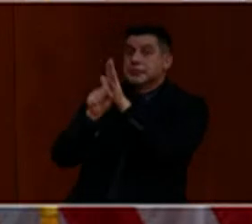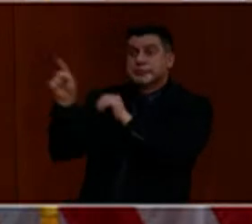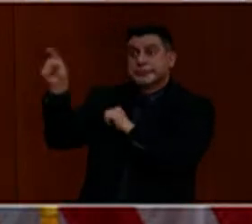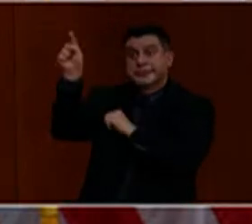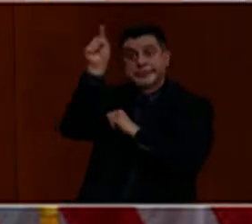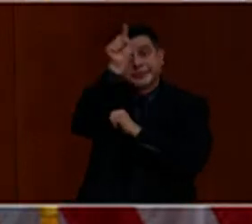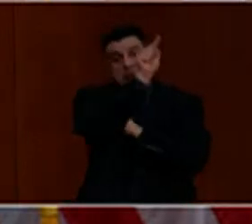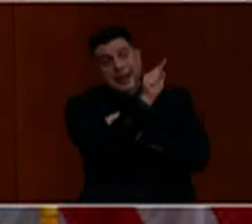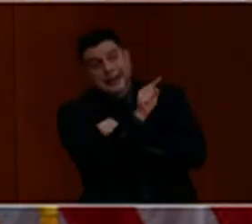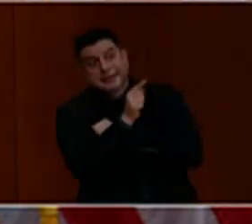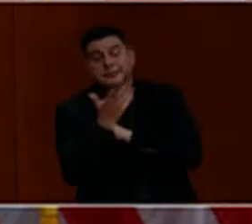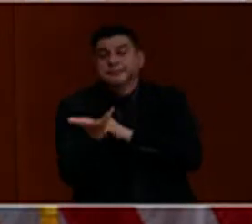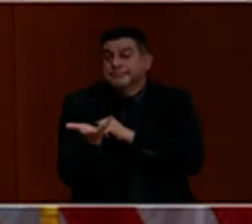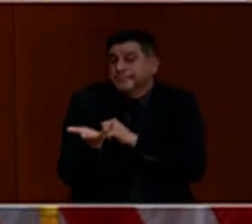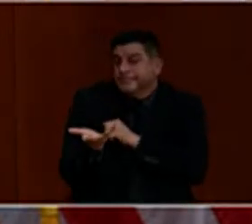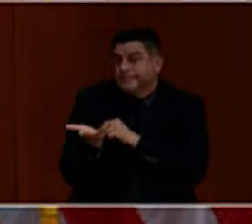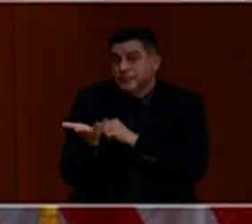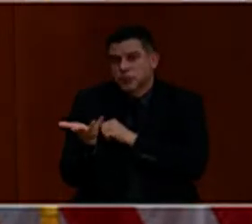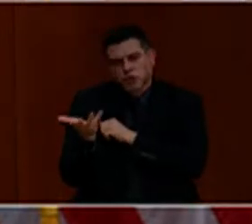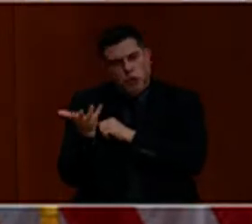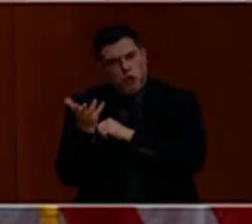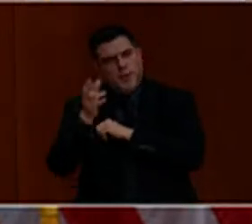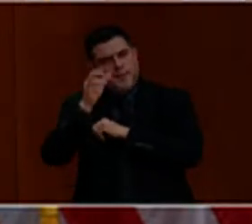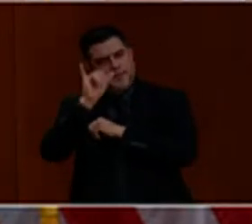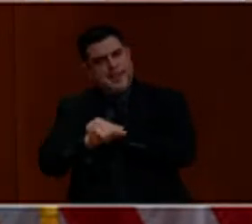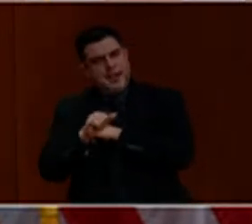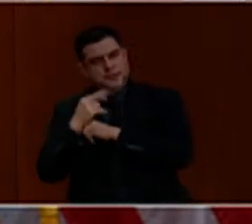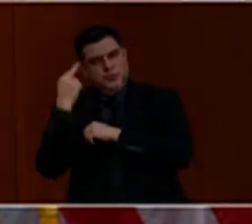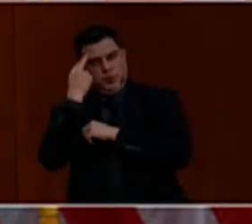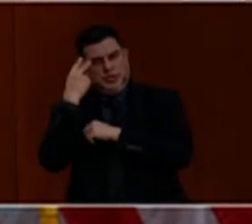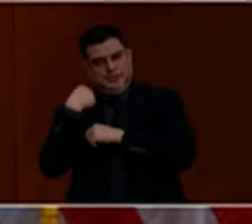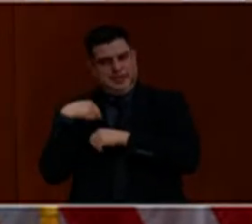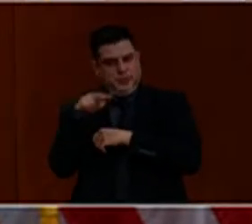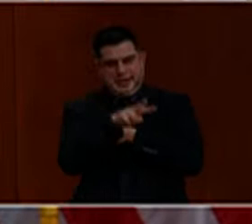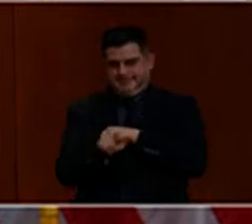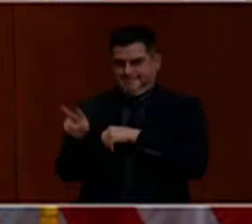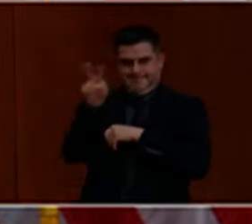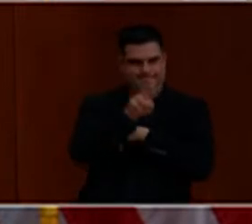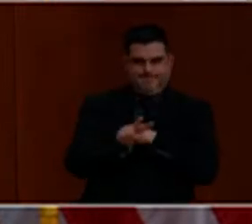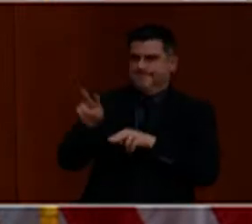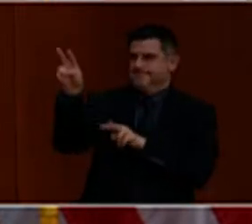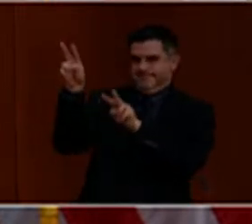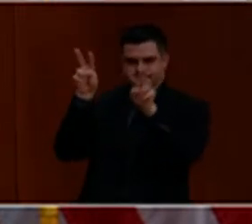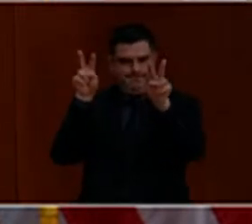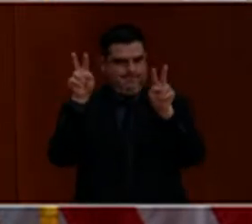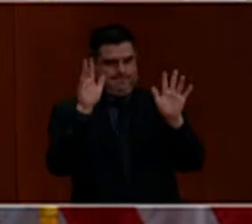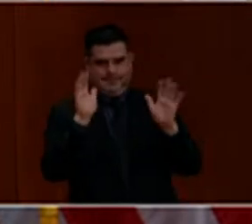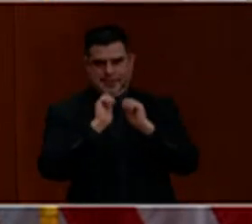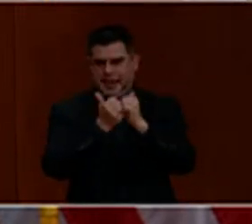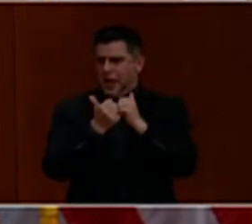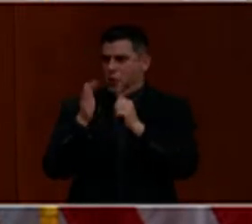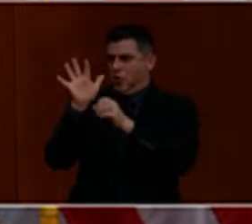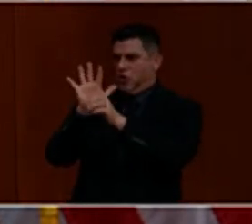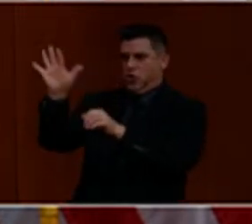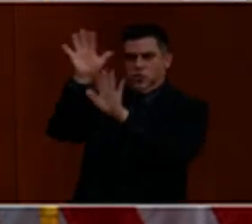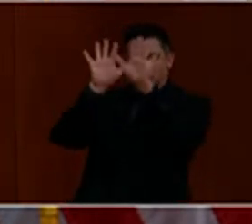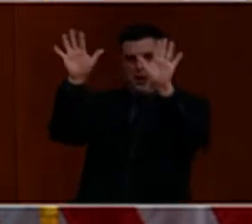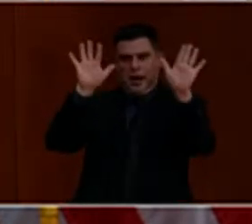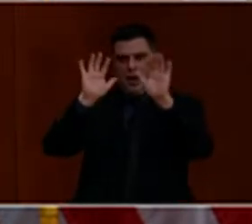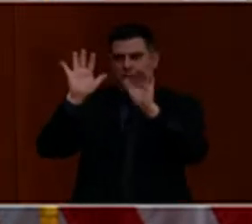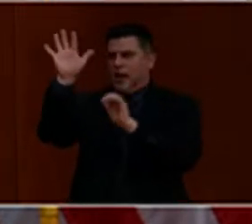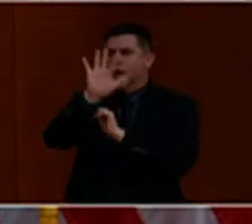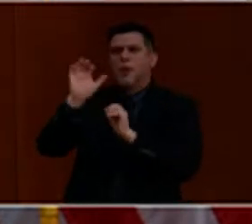of all of the COVID-related deaths from residents in long-term care facilities. Now, in